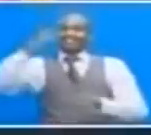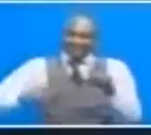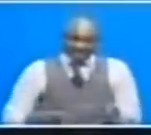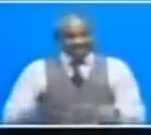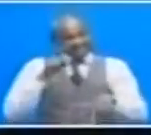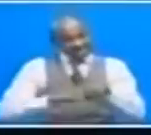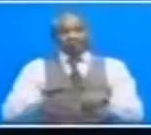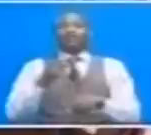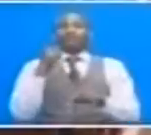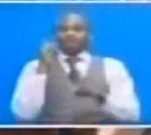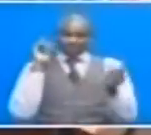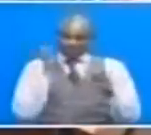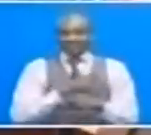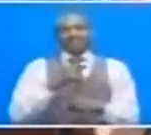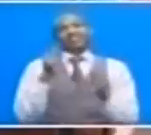after his two terms.